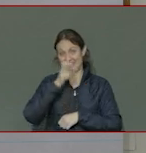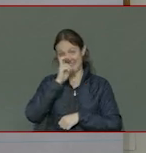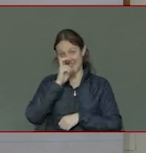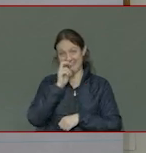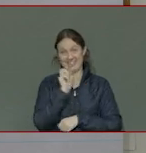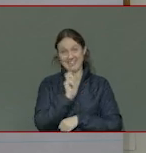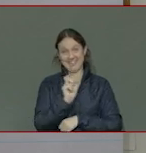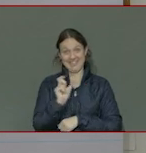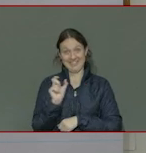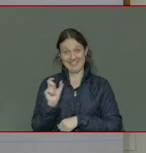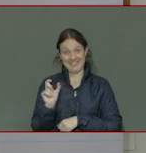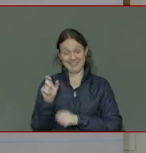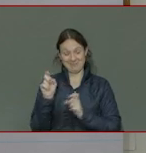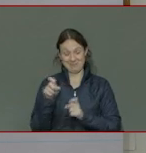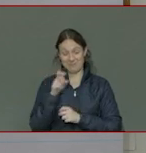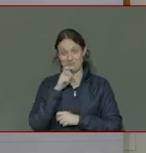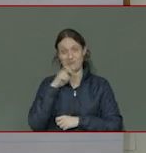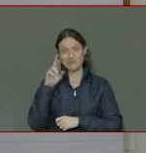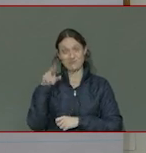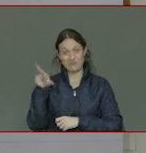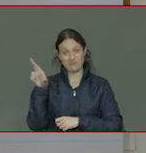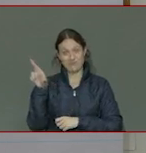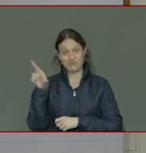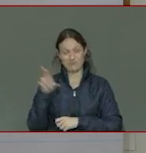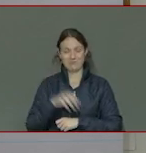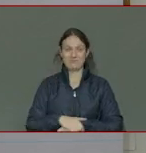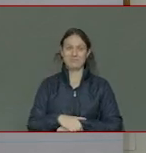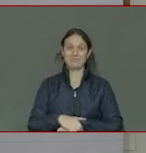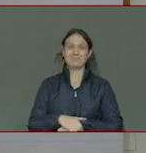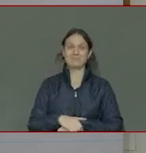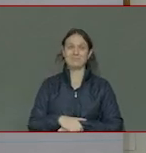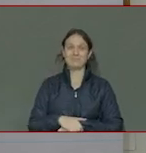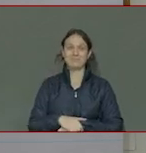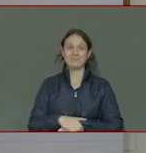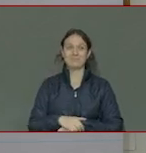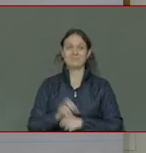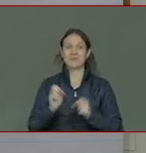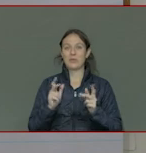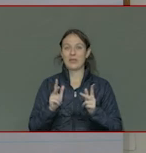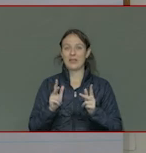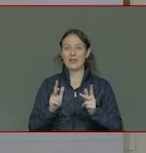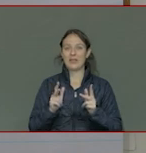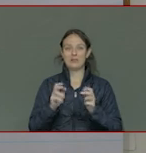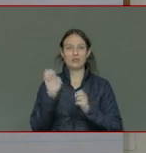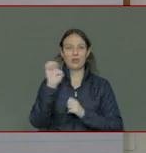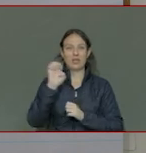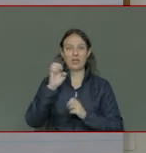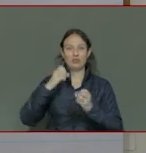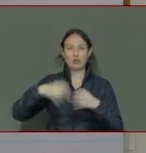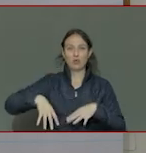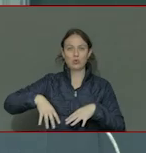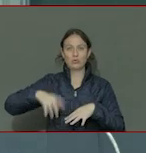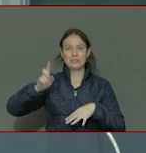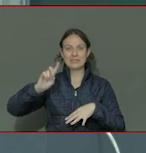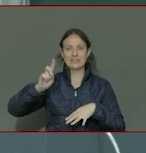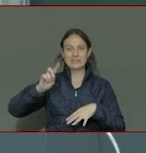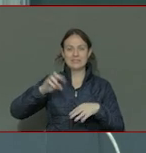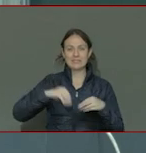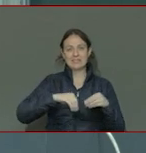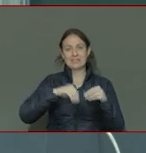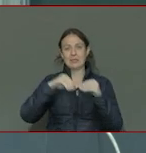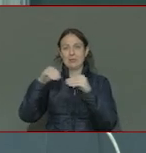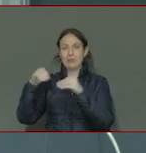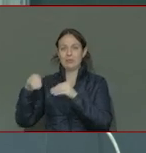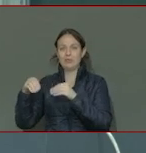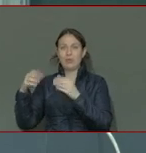a little bit crazy. We lose it. Okay, so you can't lose energy, it is transferred